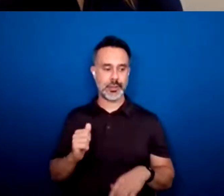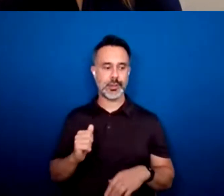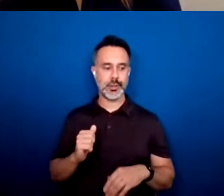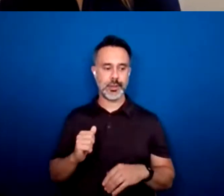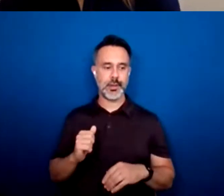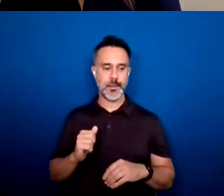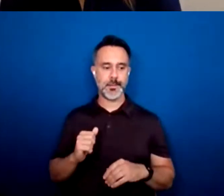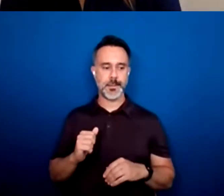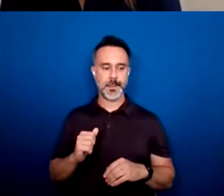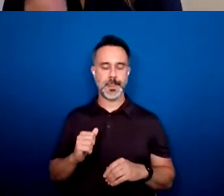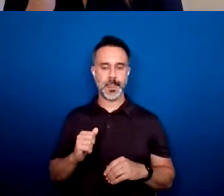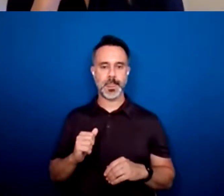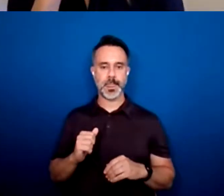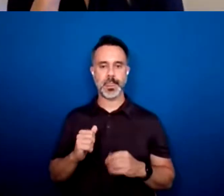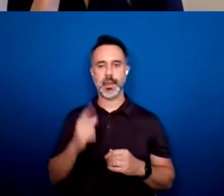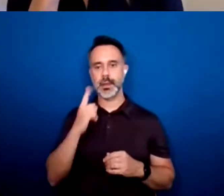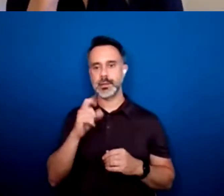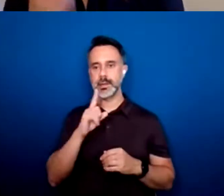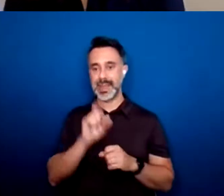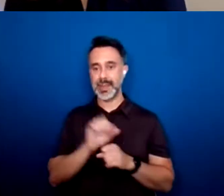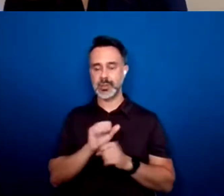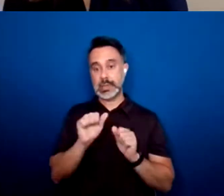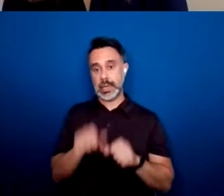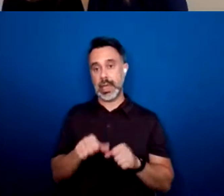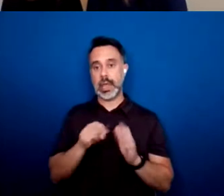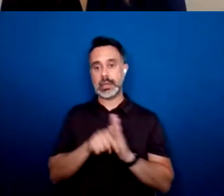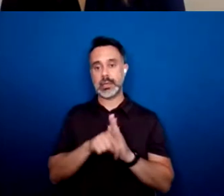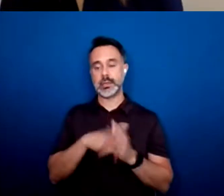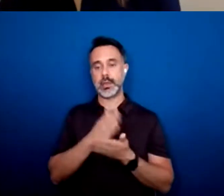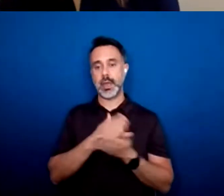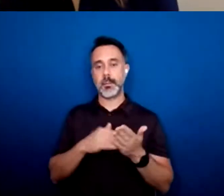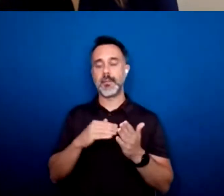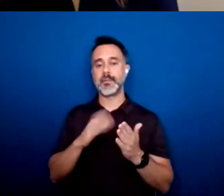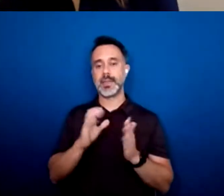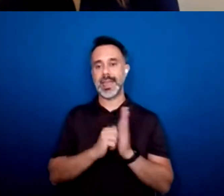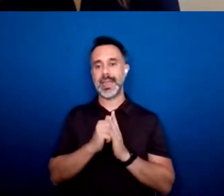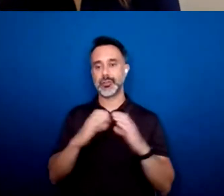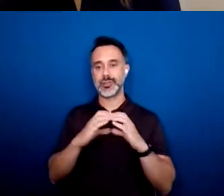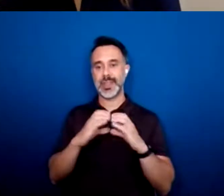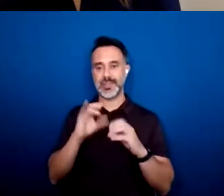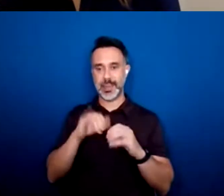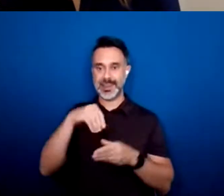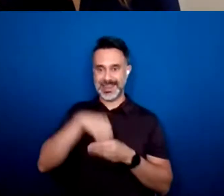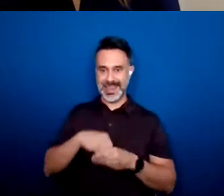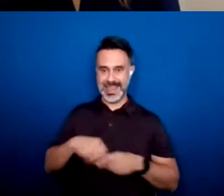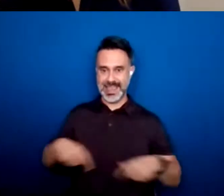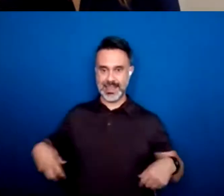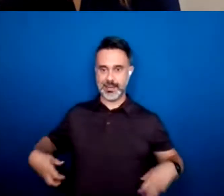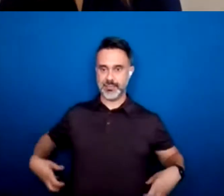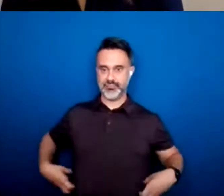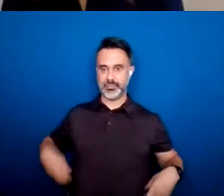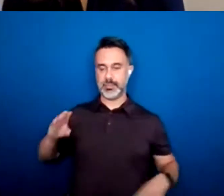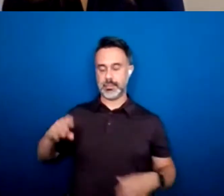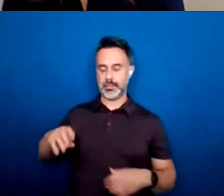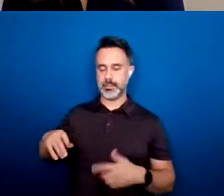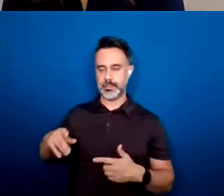actually kill some of the cancer cells. It's directly placed in the bladder. So I'm assuming that part of the